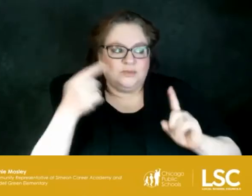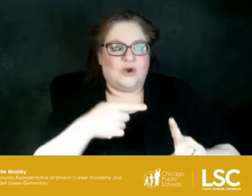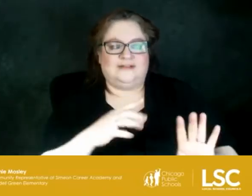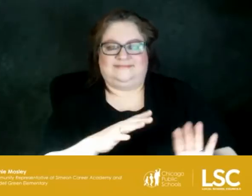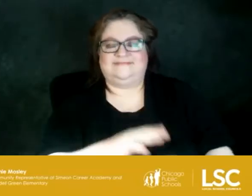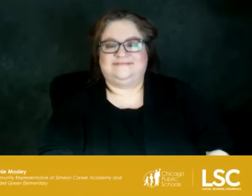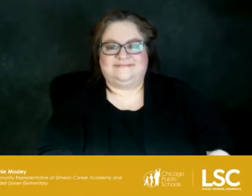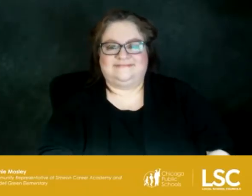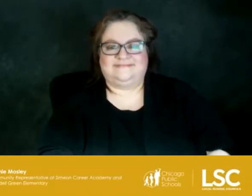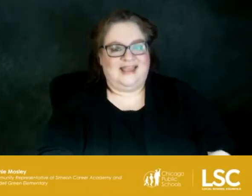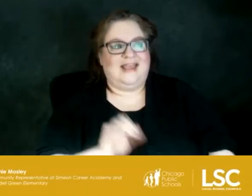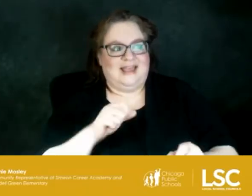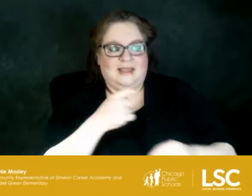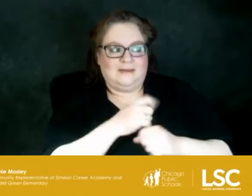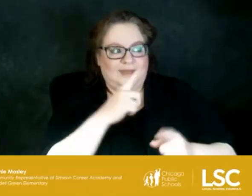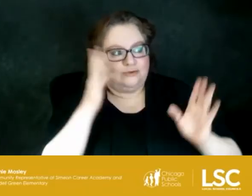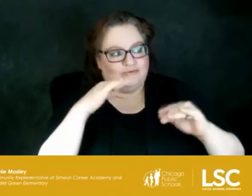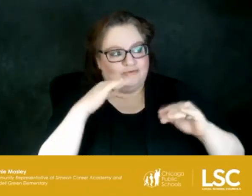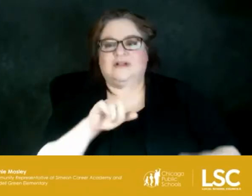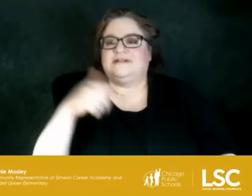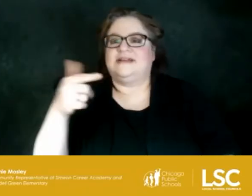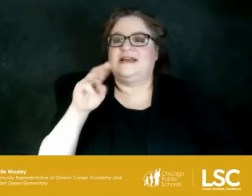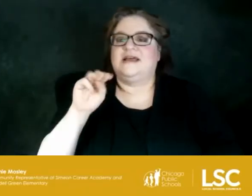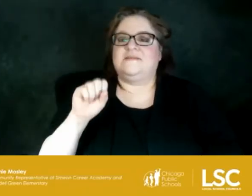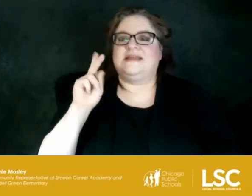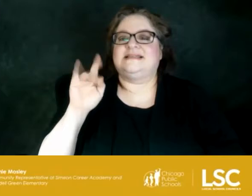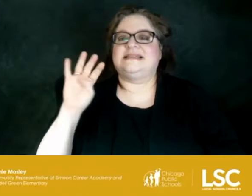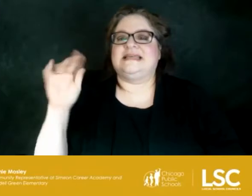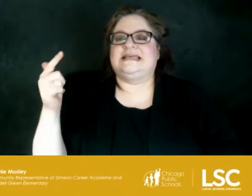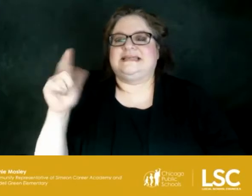a good point. That could get you in trouble. Ms. King.